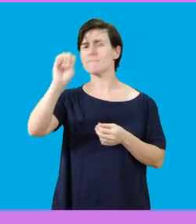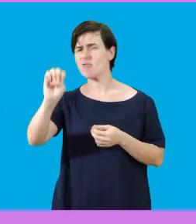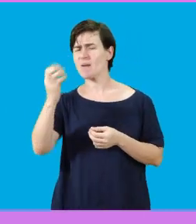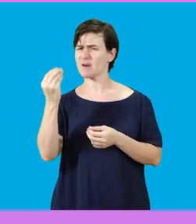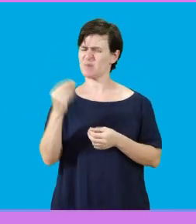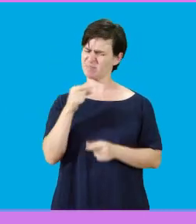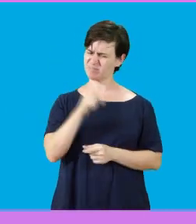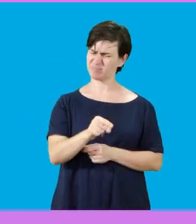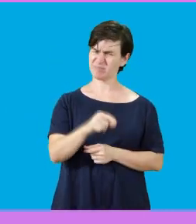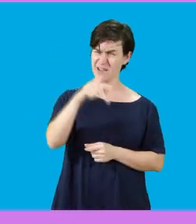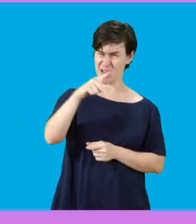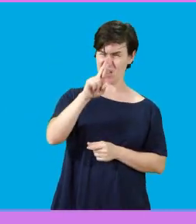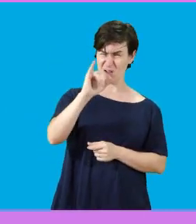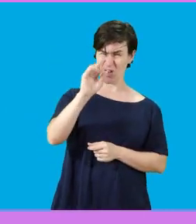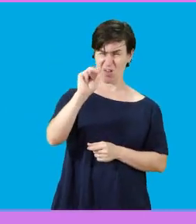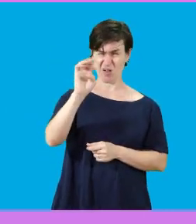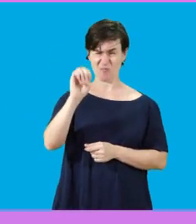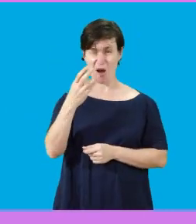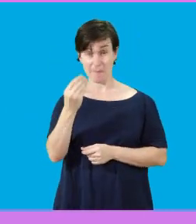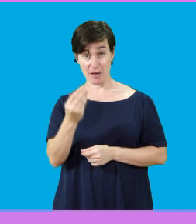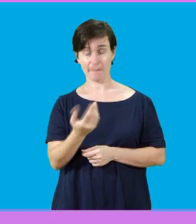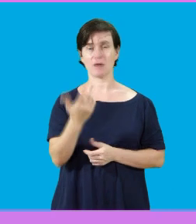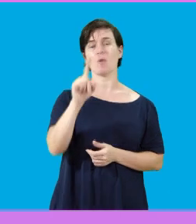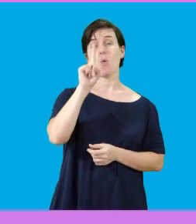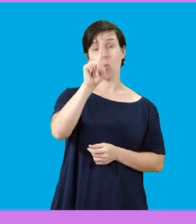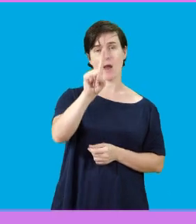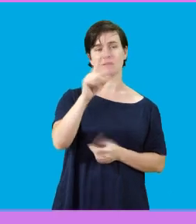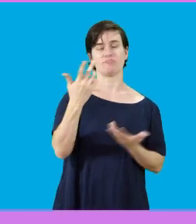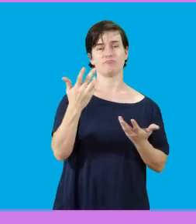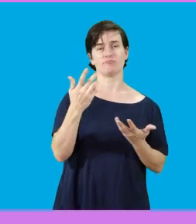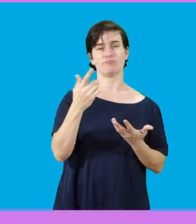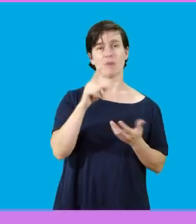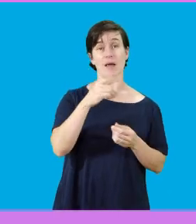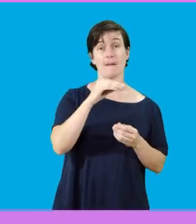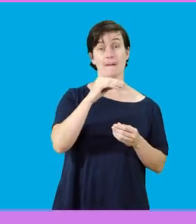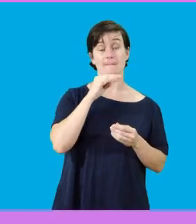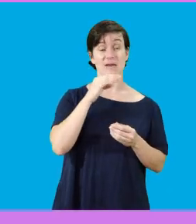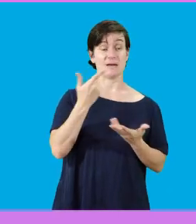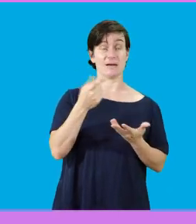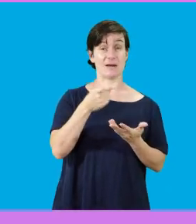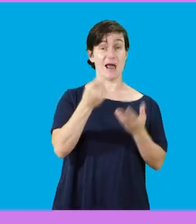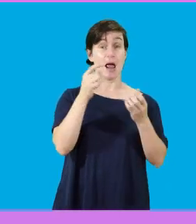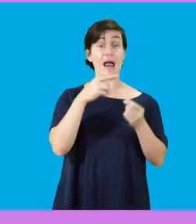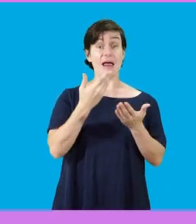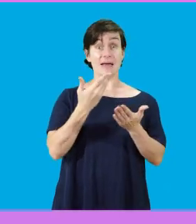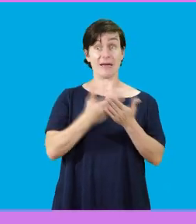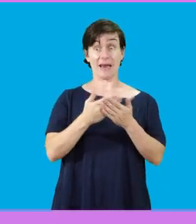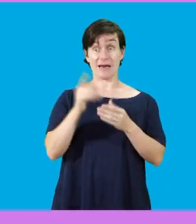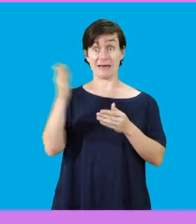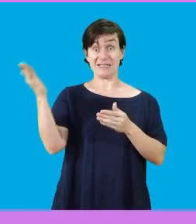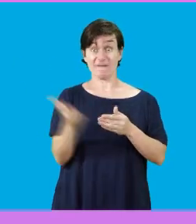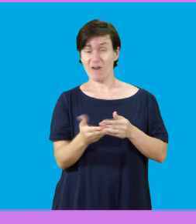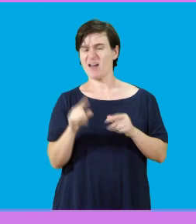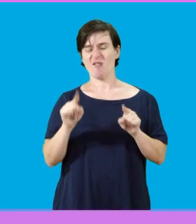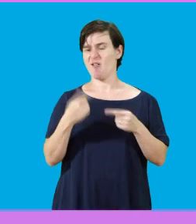that is only has 2 factors, which is 1 and itself. So how many prime numbers do we have there?